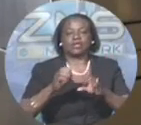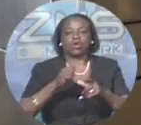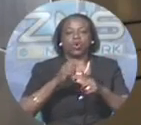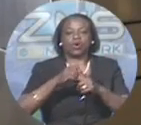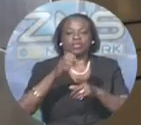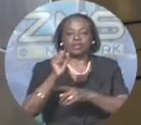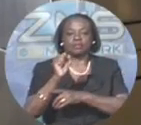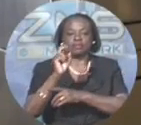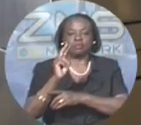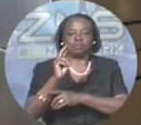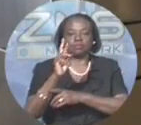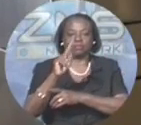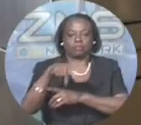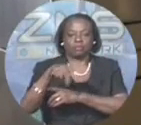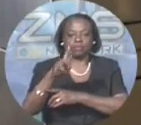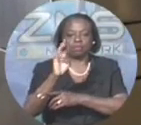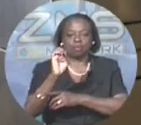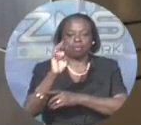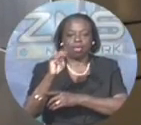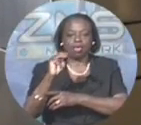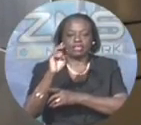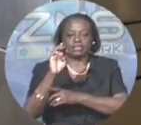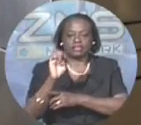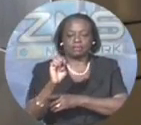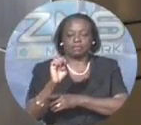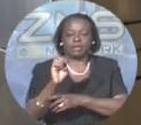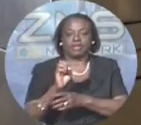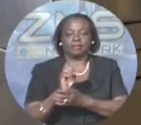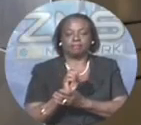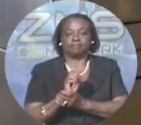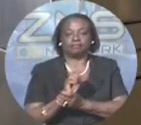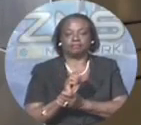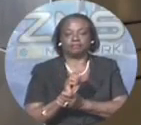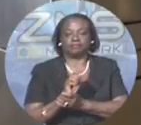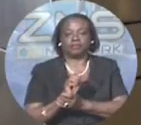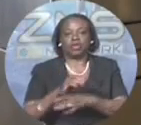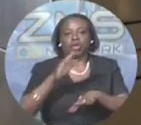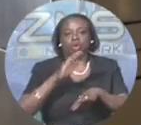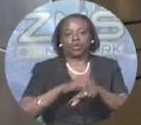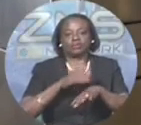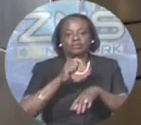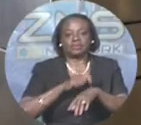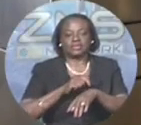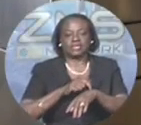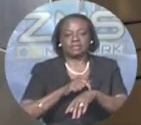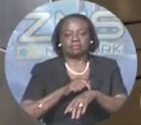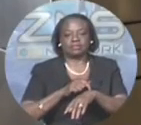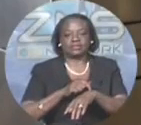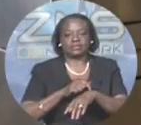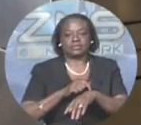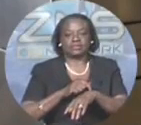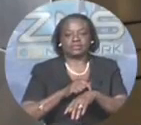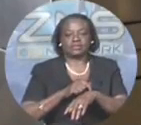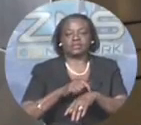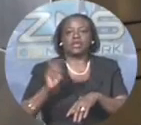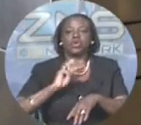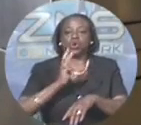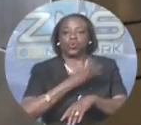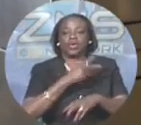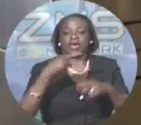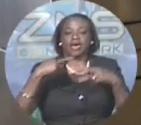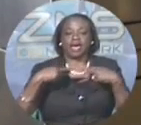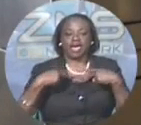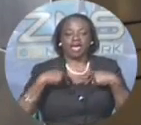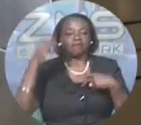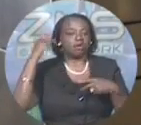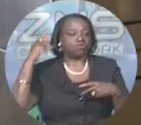customers who like the mixture of the veggies and the meat. On occasion, we have like our Rastafarian customers, they